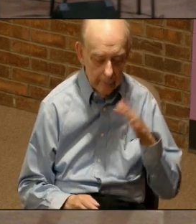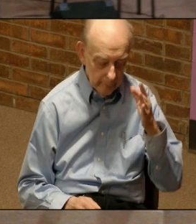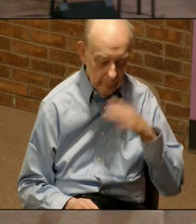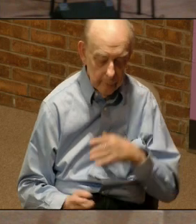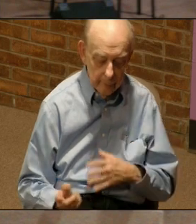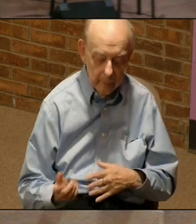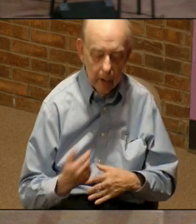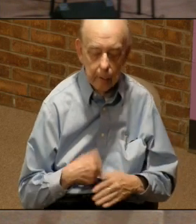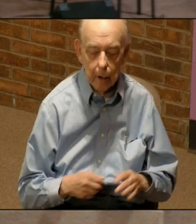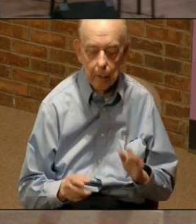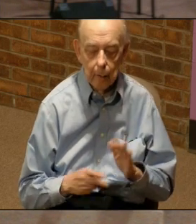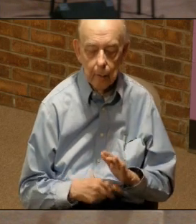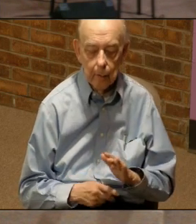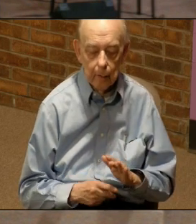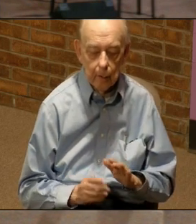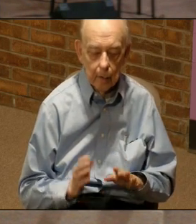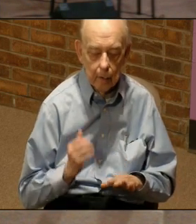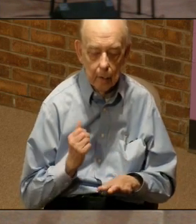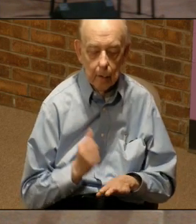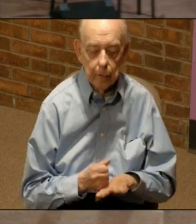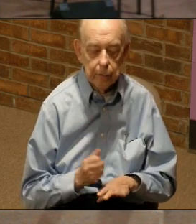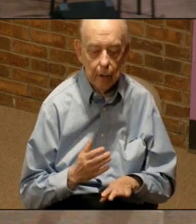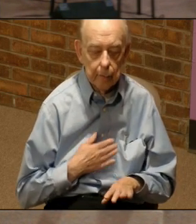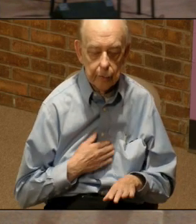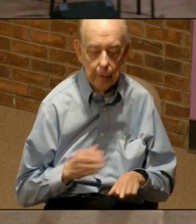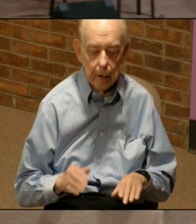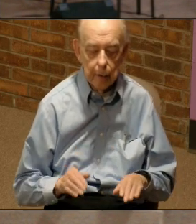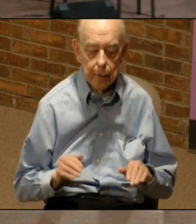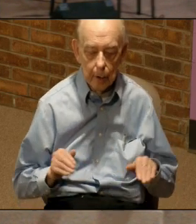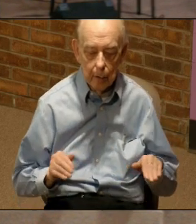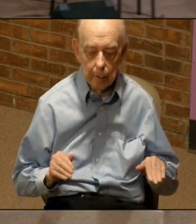I'm coming back to establish my throne.